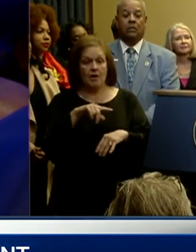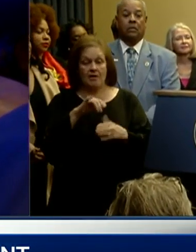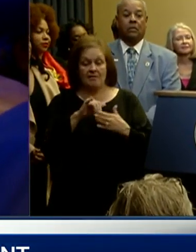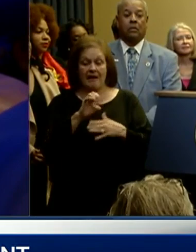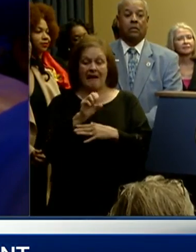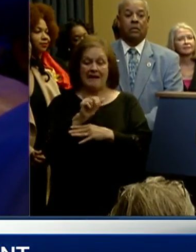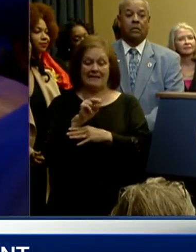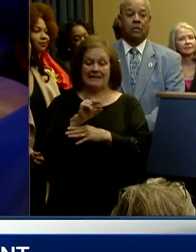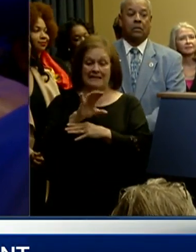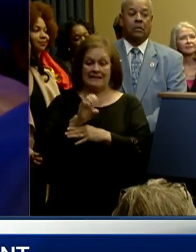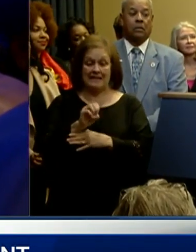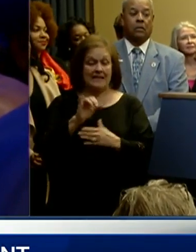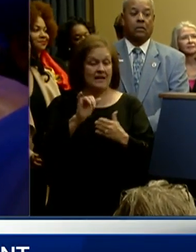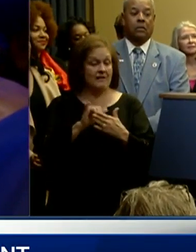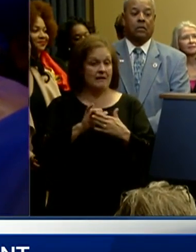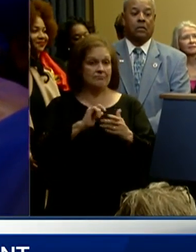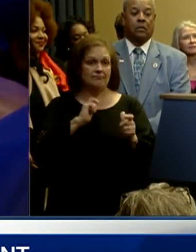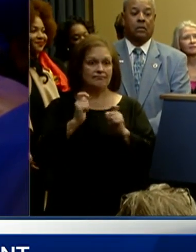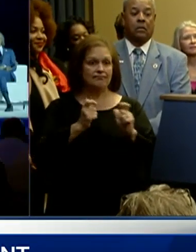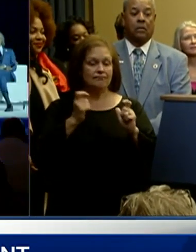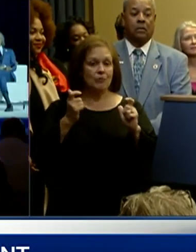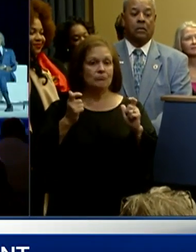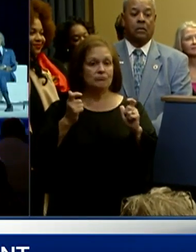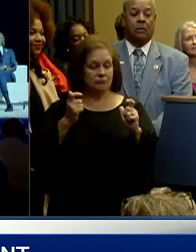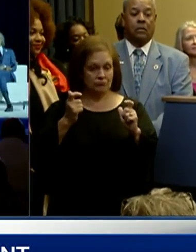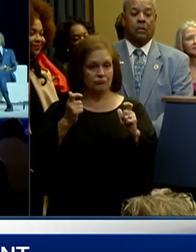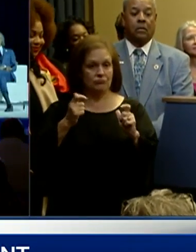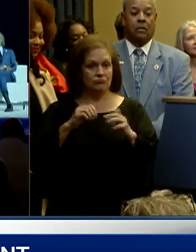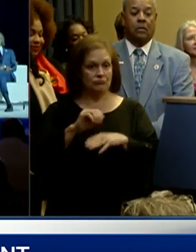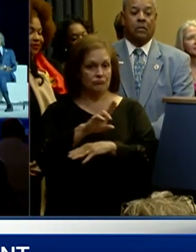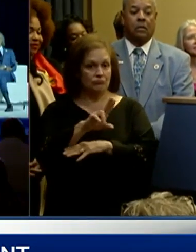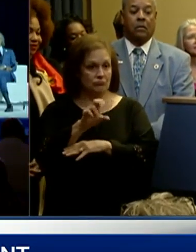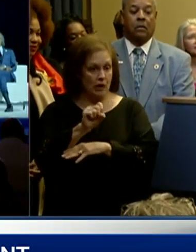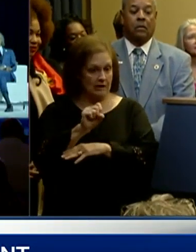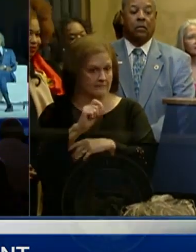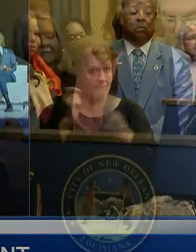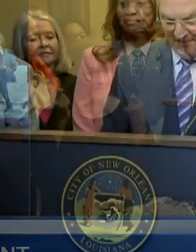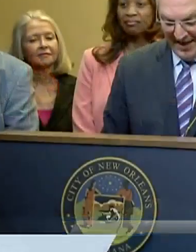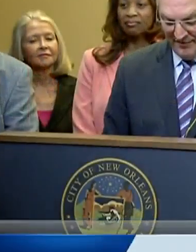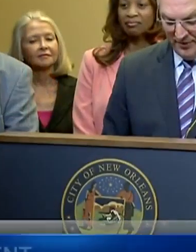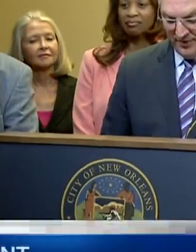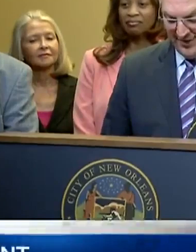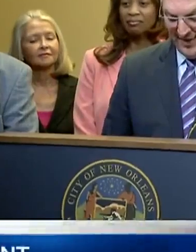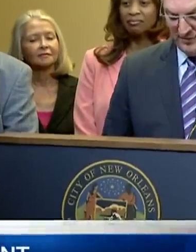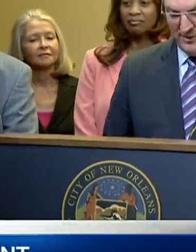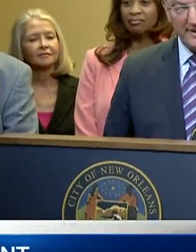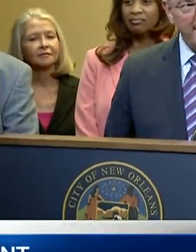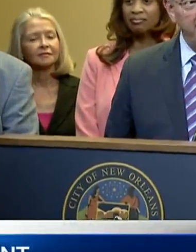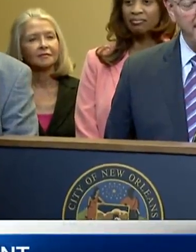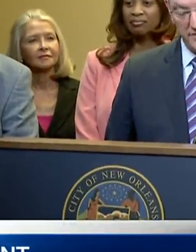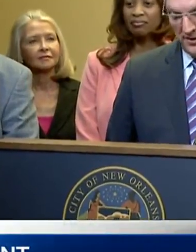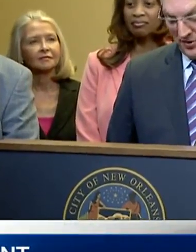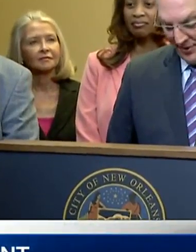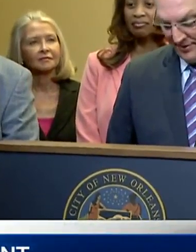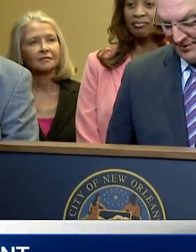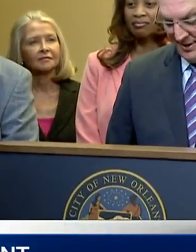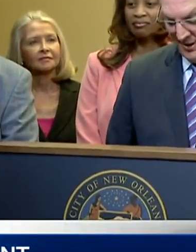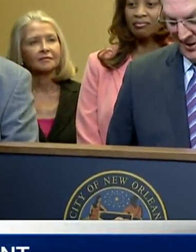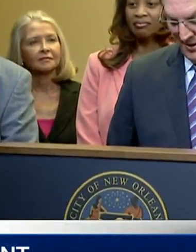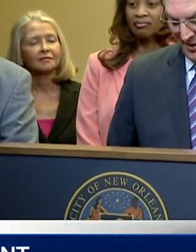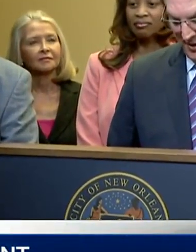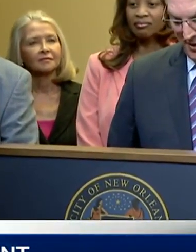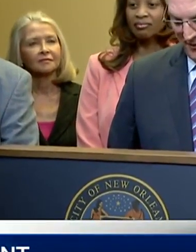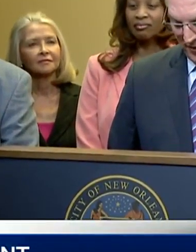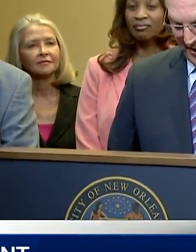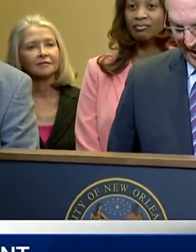largest annual cultural entertainment and empowerment experience in the United States and has brought more than 500,000 attendees to the Crescent